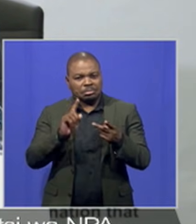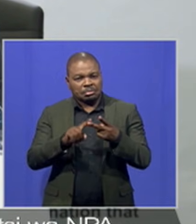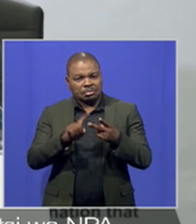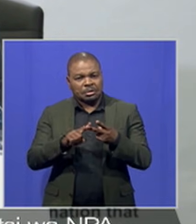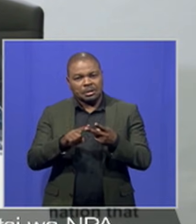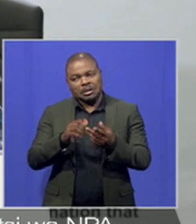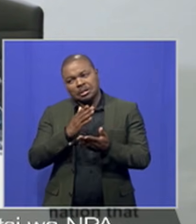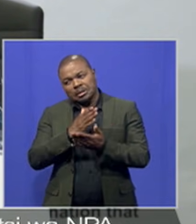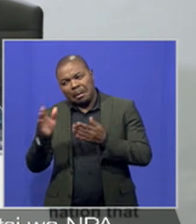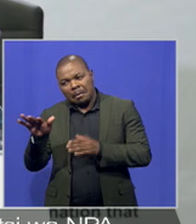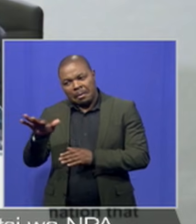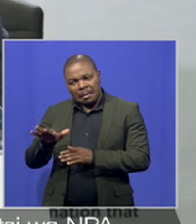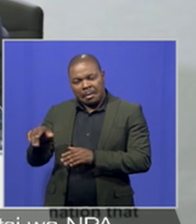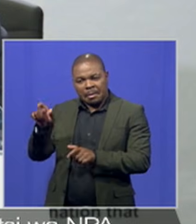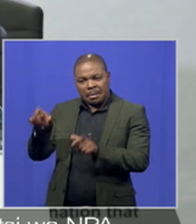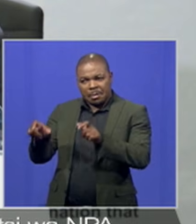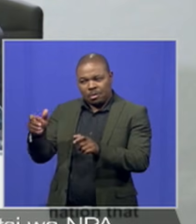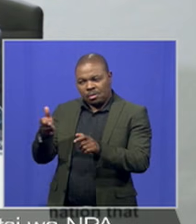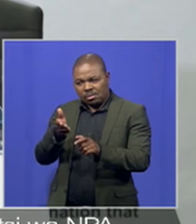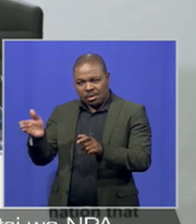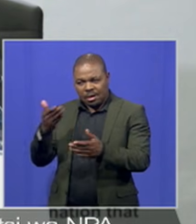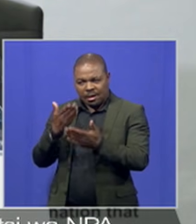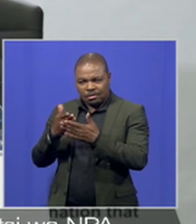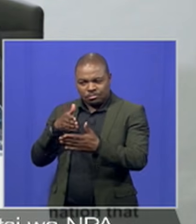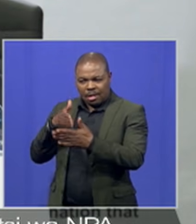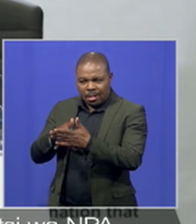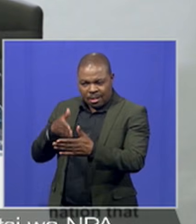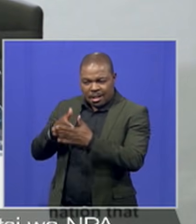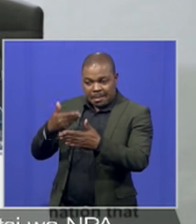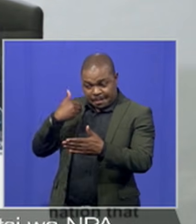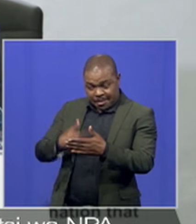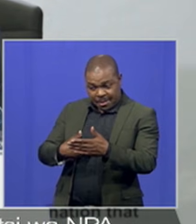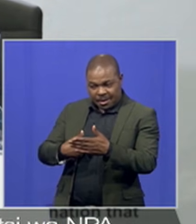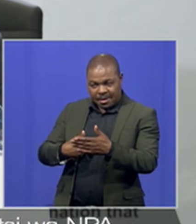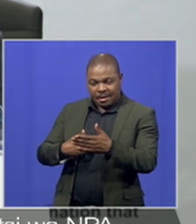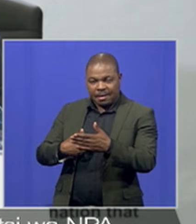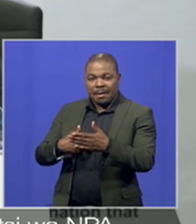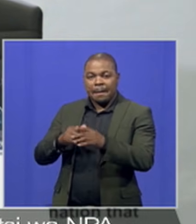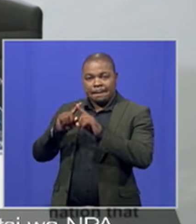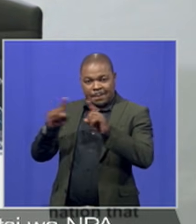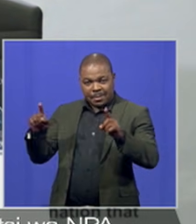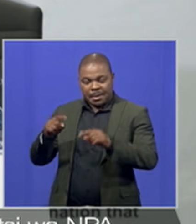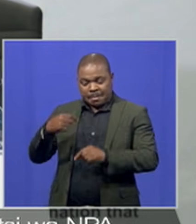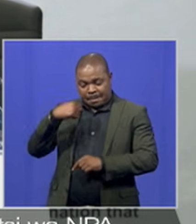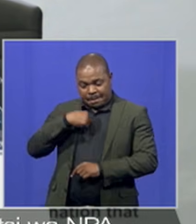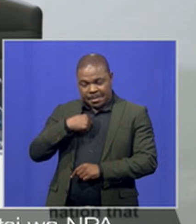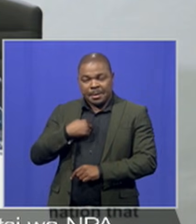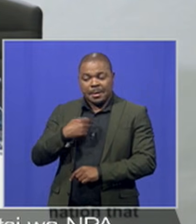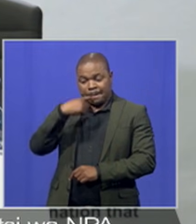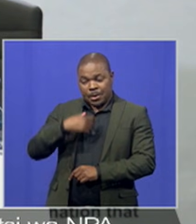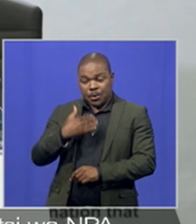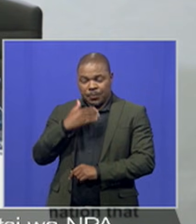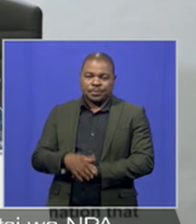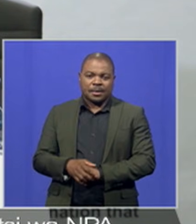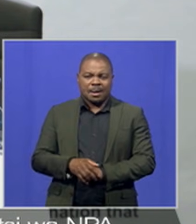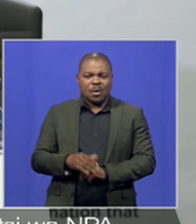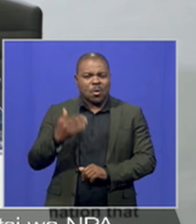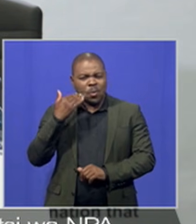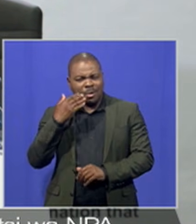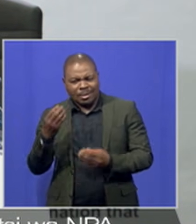in the wake in the process of achieving the objective, but I'm the kind of person, when the chips are